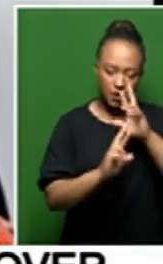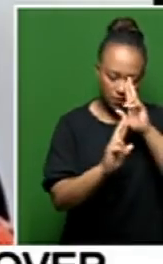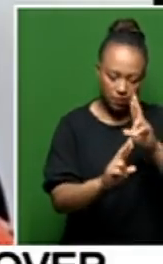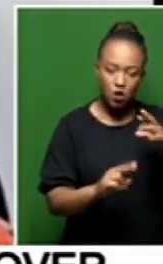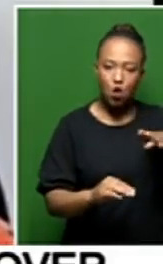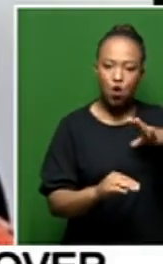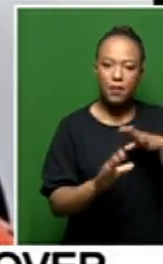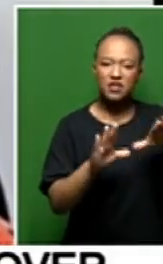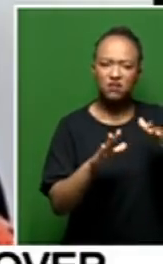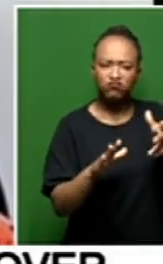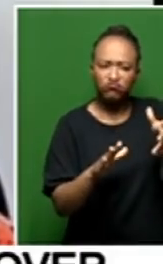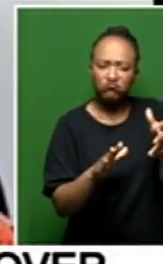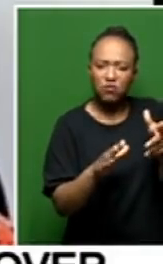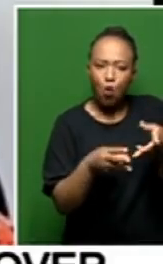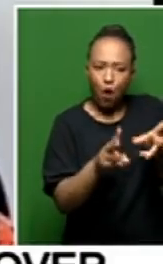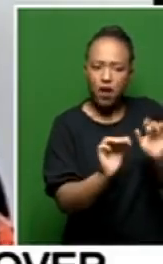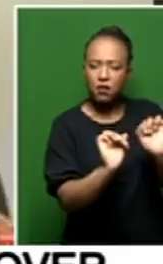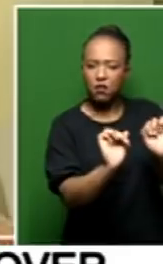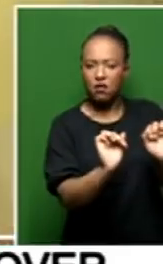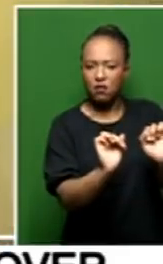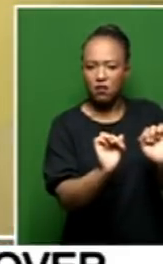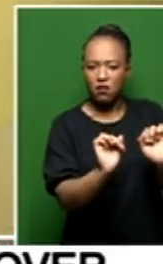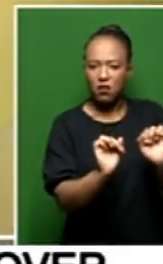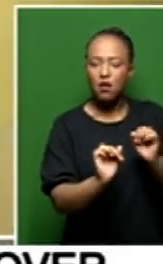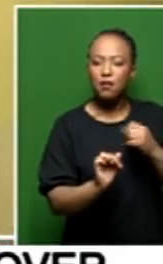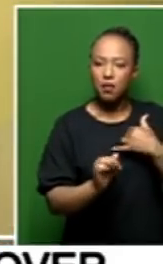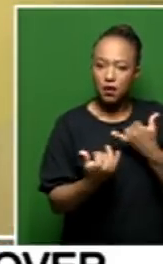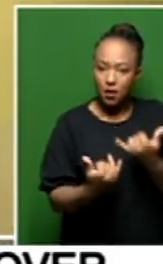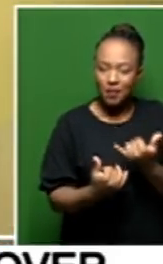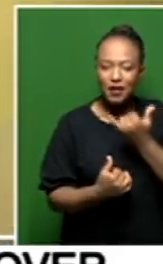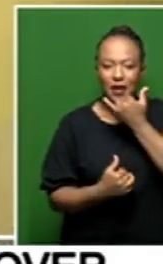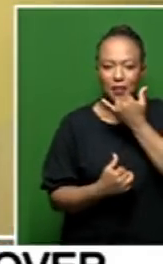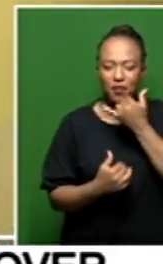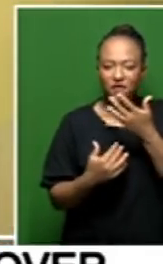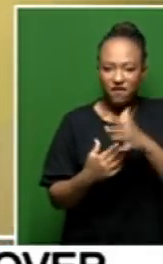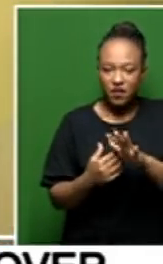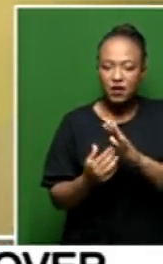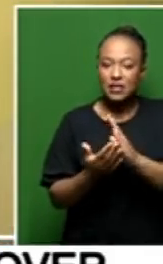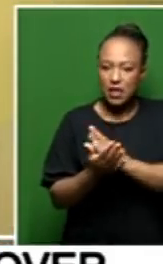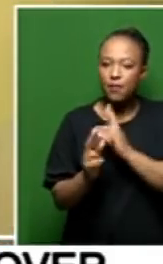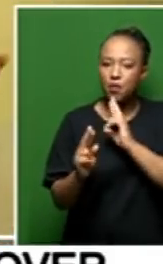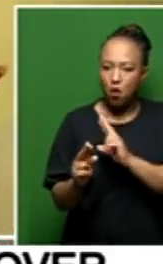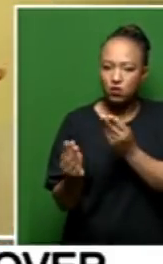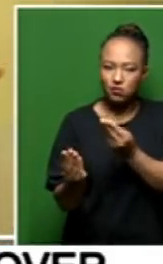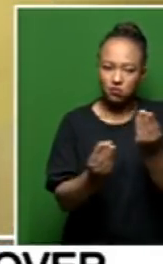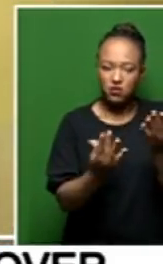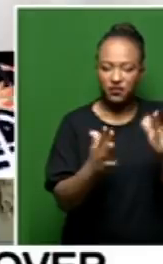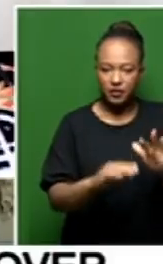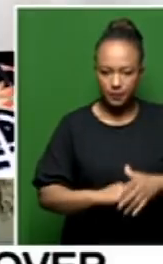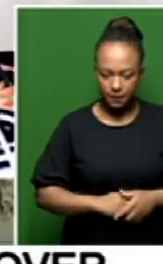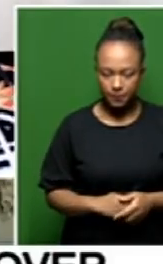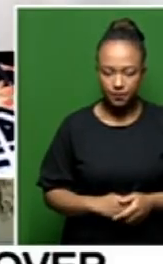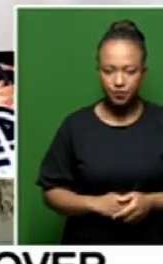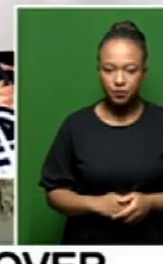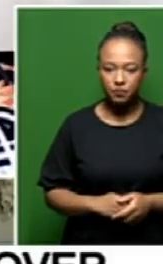made sense to it, and grateful that at least we have part of the product. Now, I'm